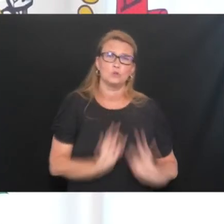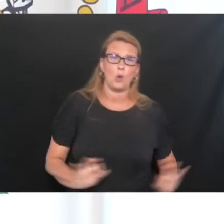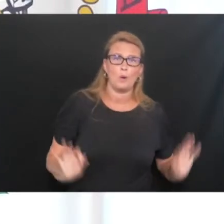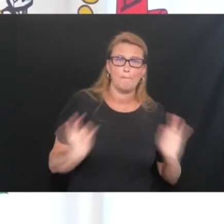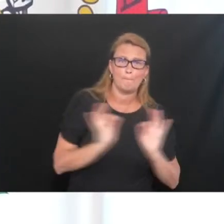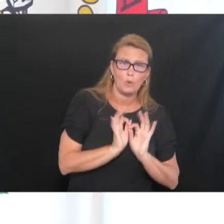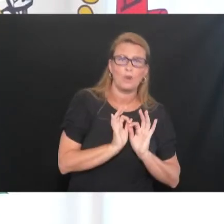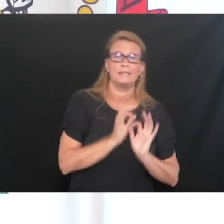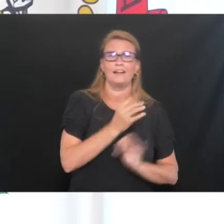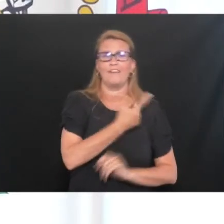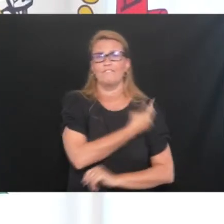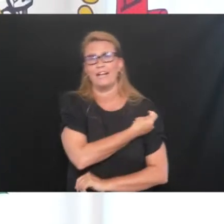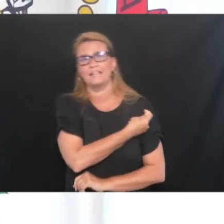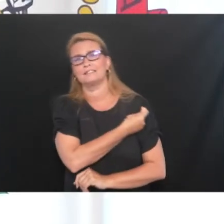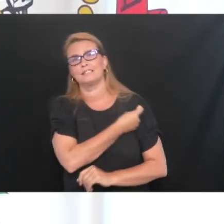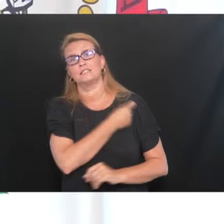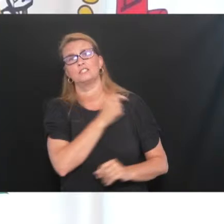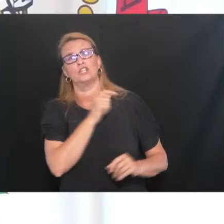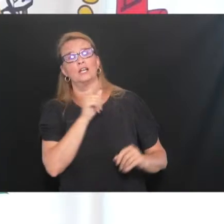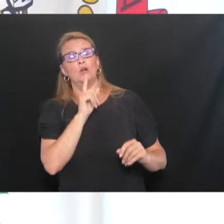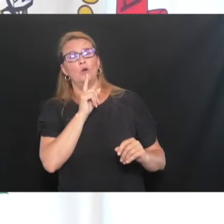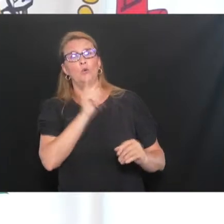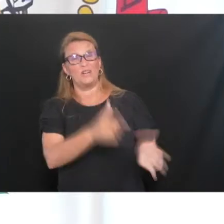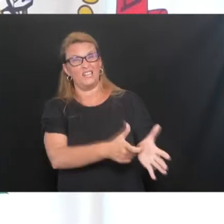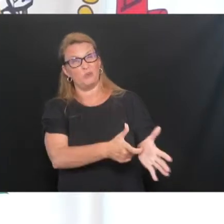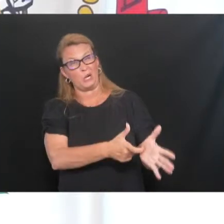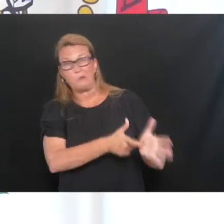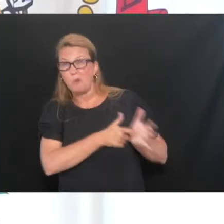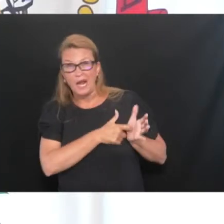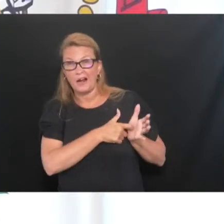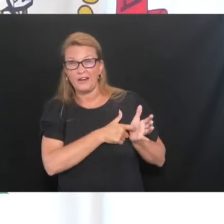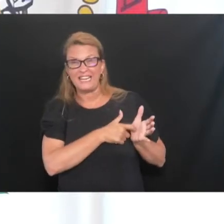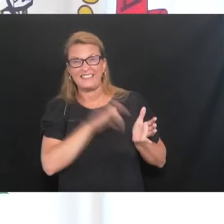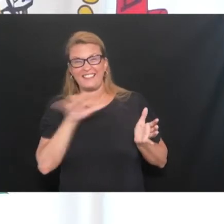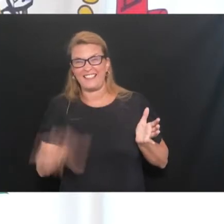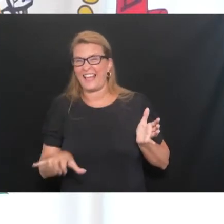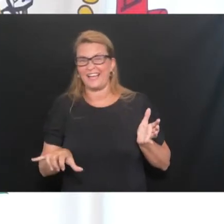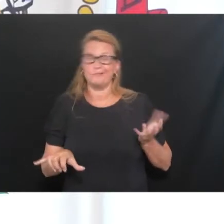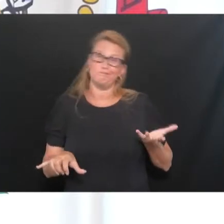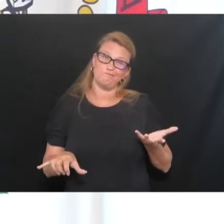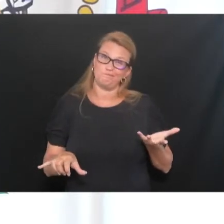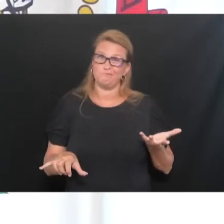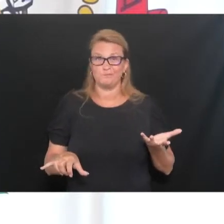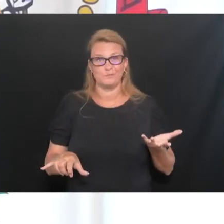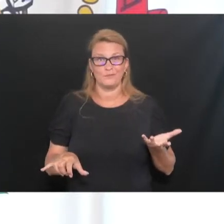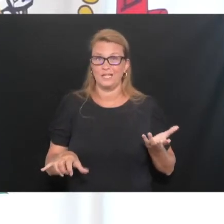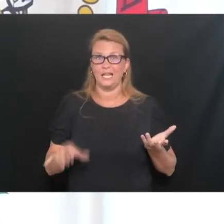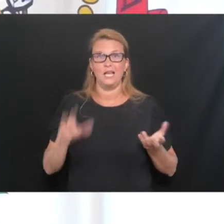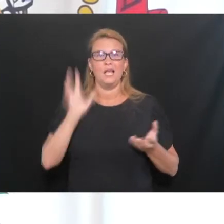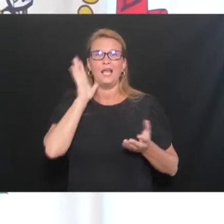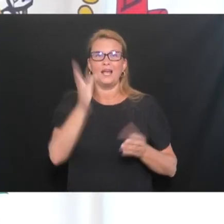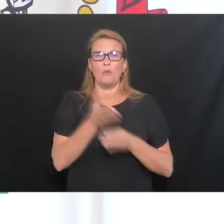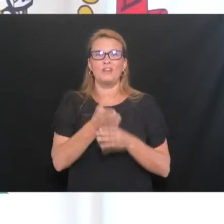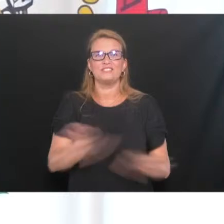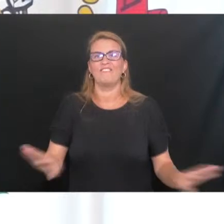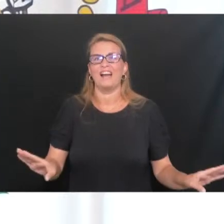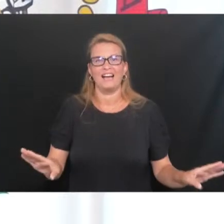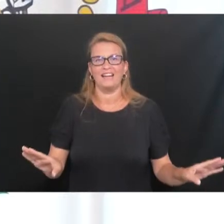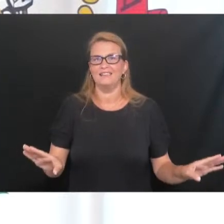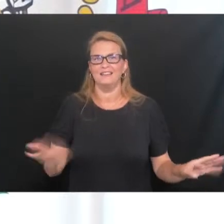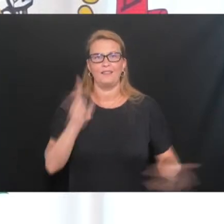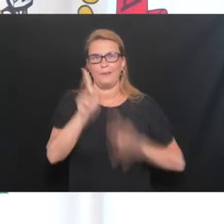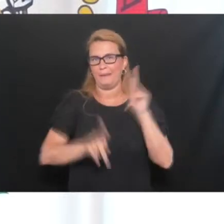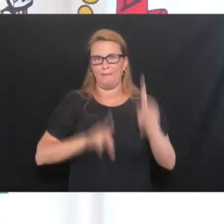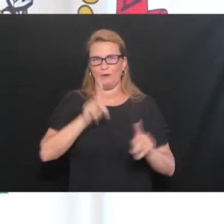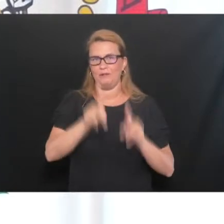vaccinated. From the standpoint of mandating that, you know, all that would do is break us apart. And we have